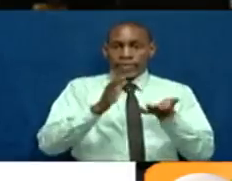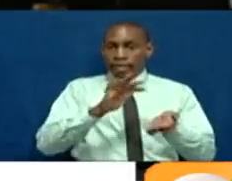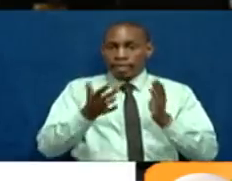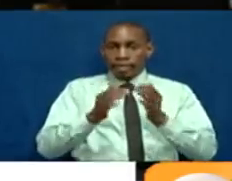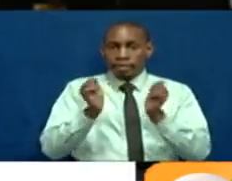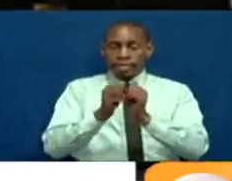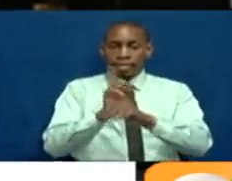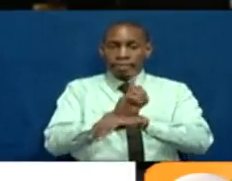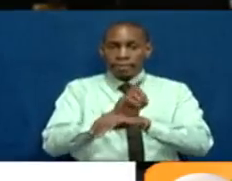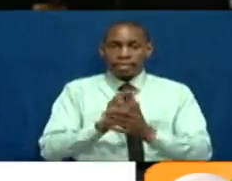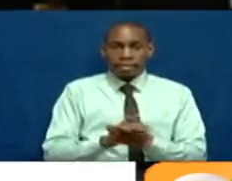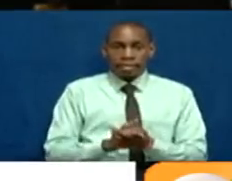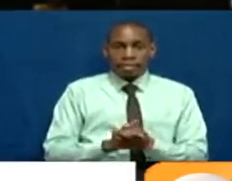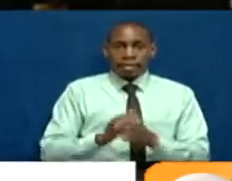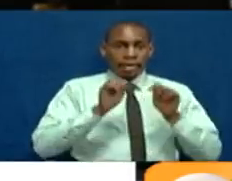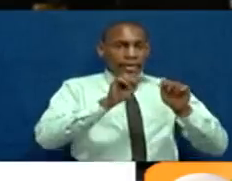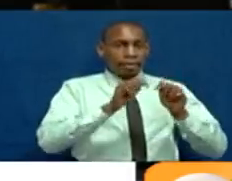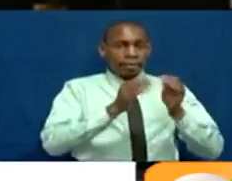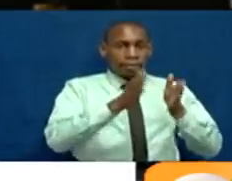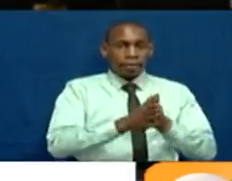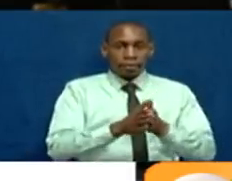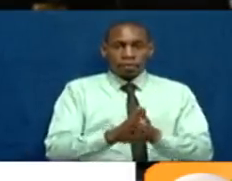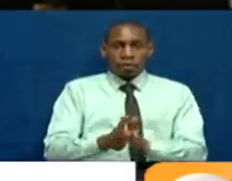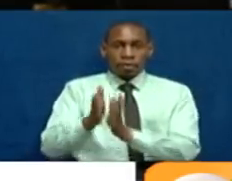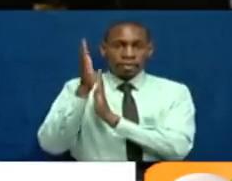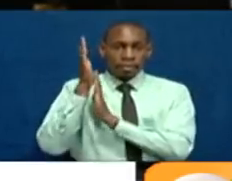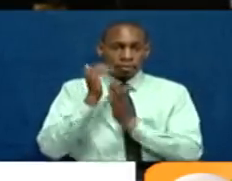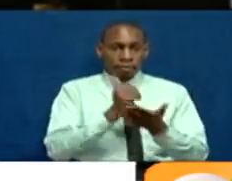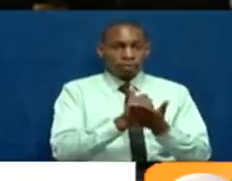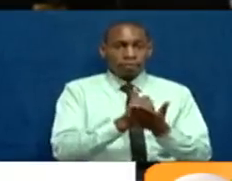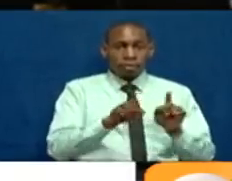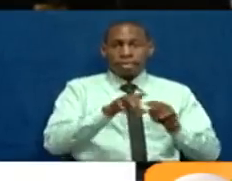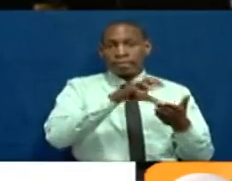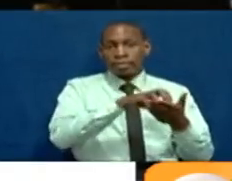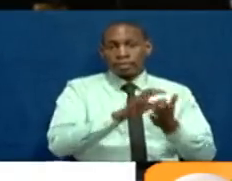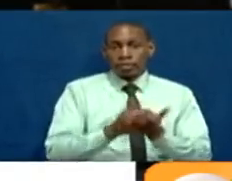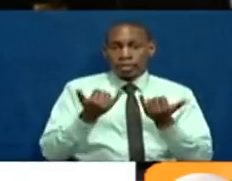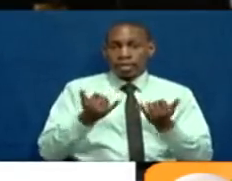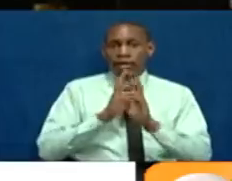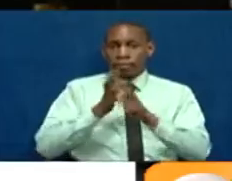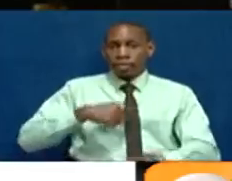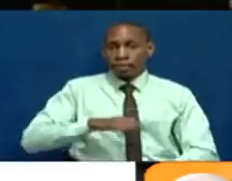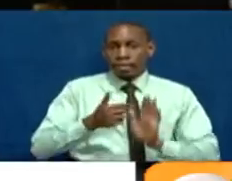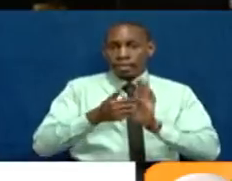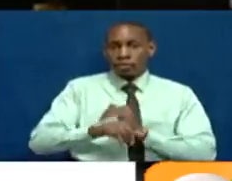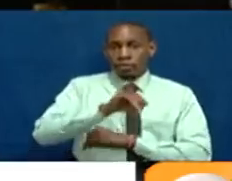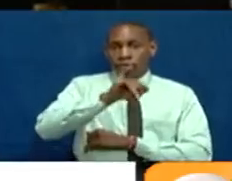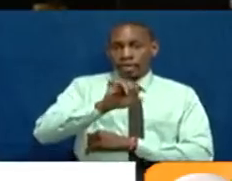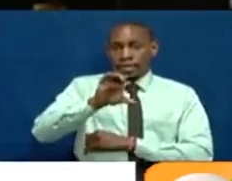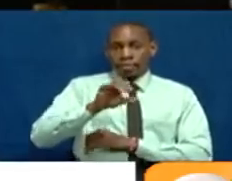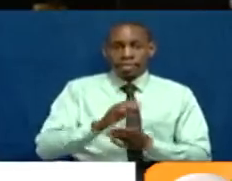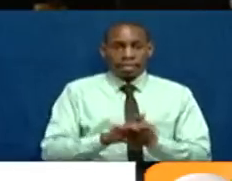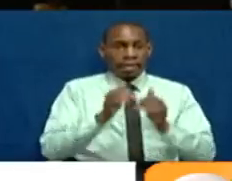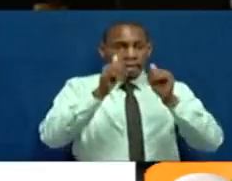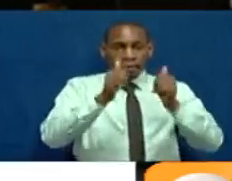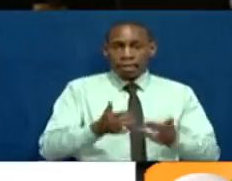approximately 10 minutes. Now, he blamed officers manning the offices for the incident. And as Chemutai Goin reports, IEBC is yet